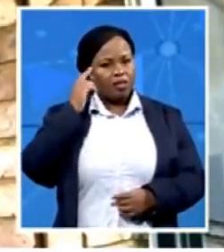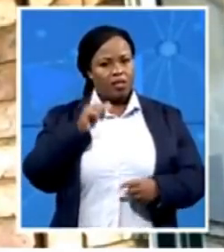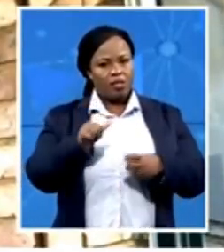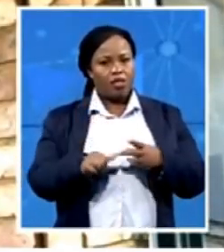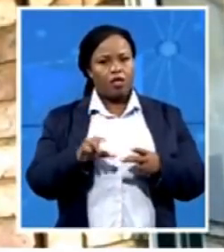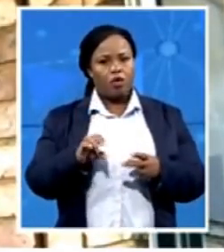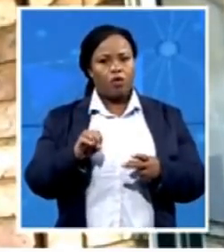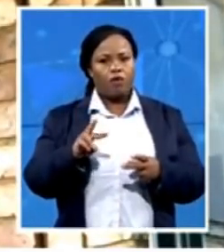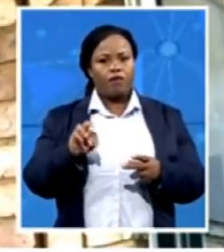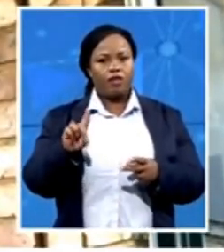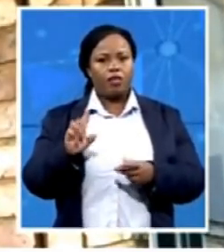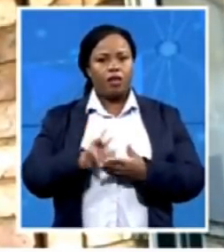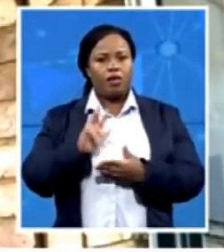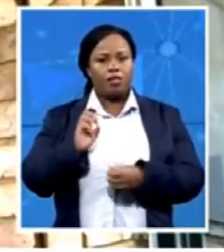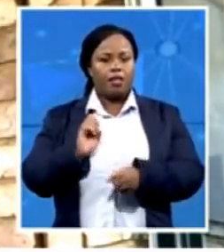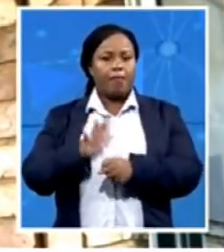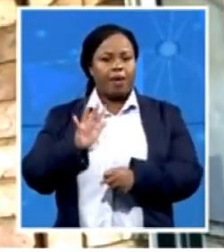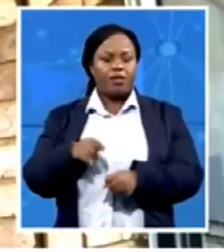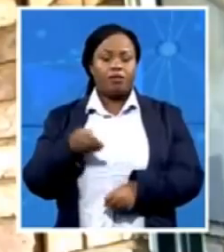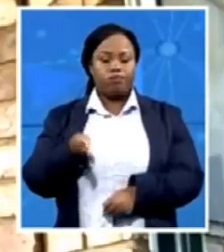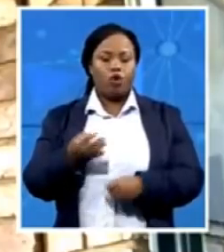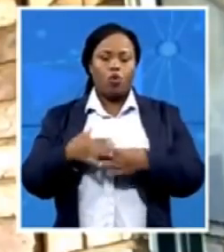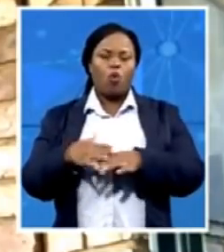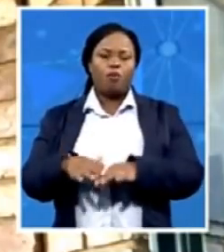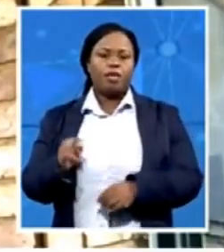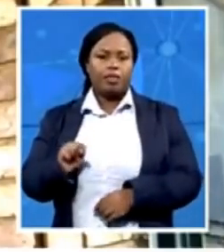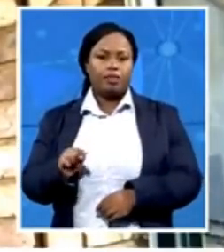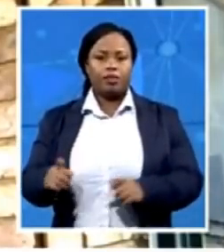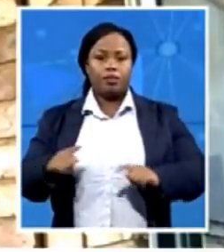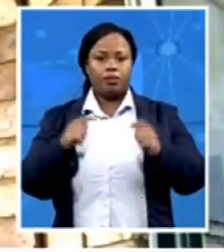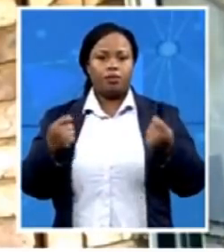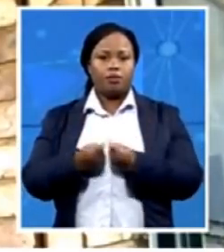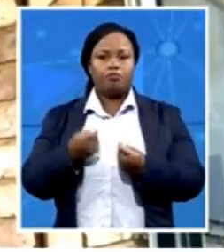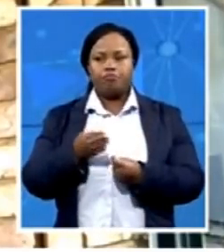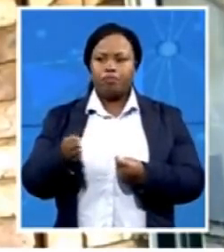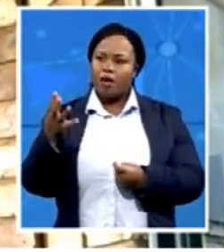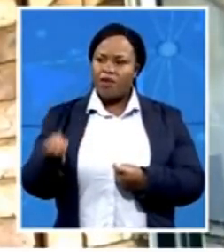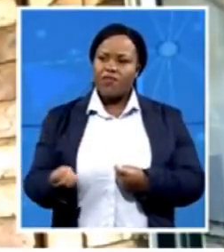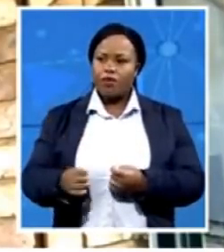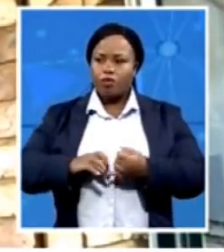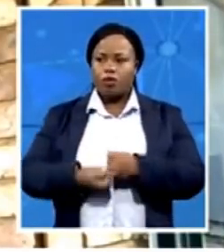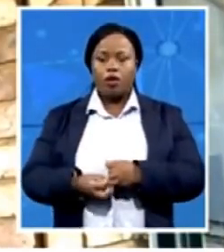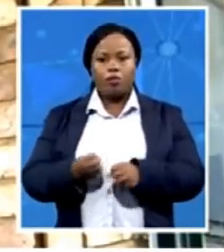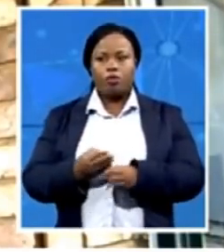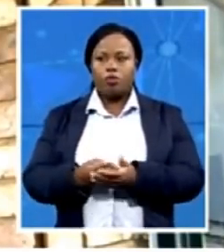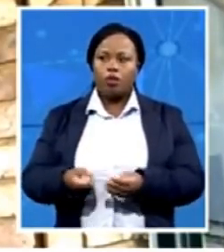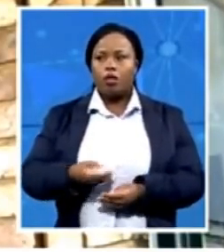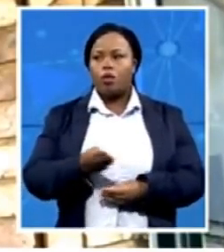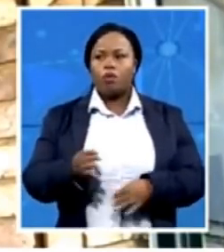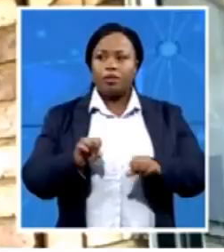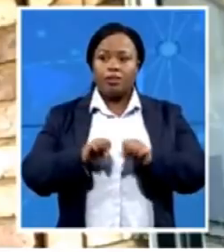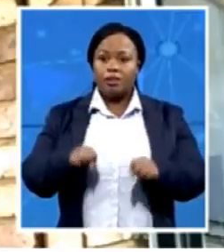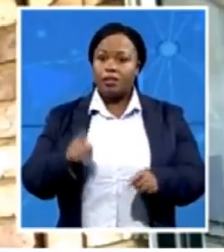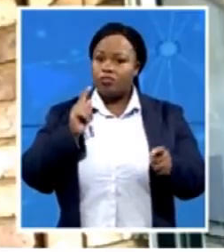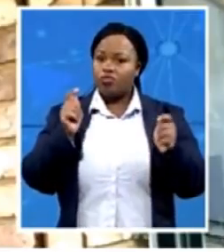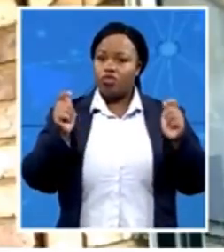our website, and the team is working very hard to ensure that all the system changes that are required to cater for